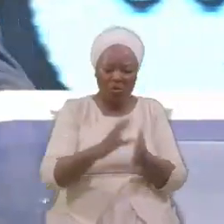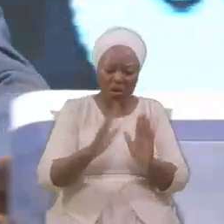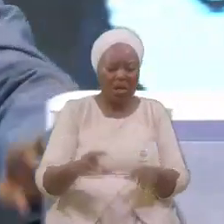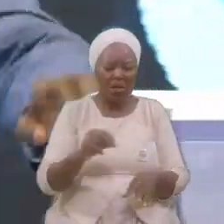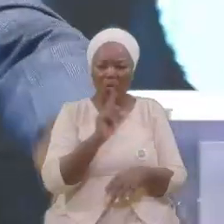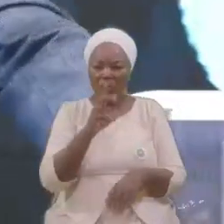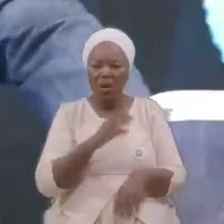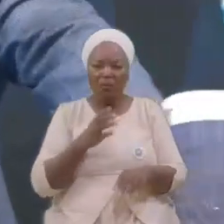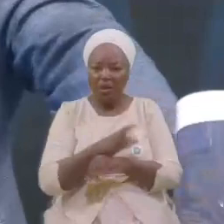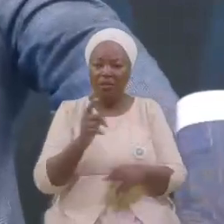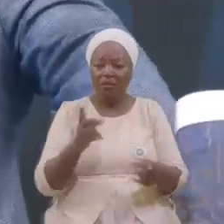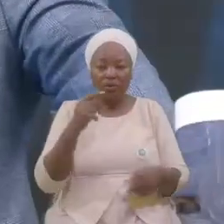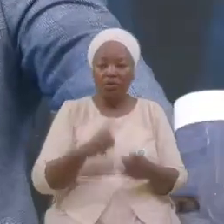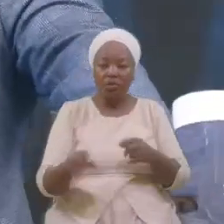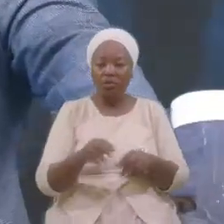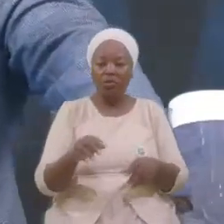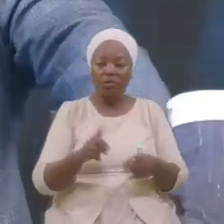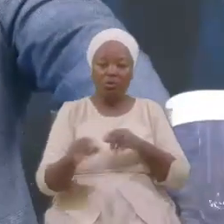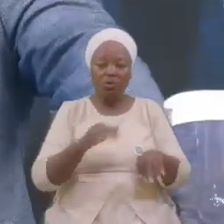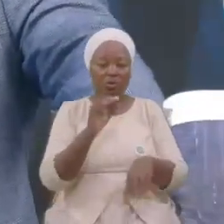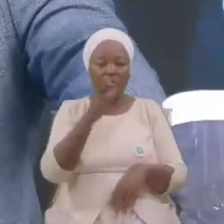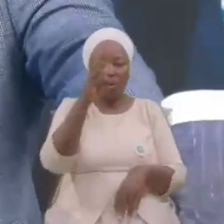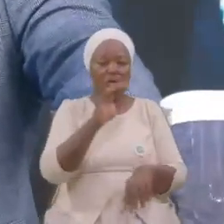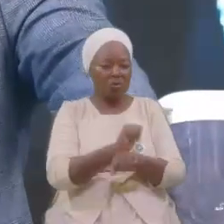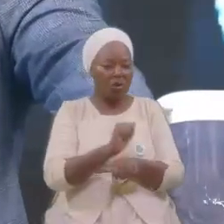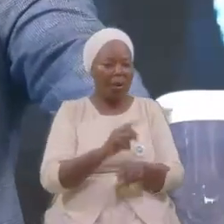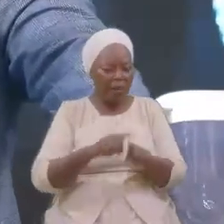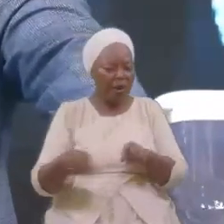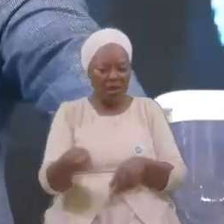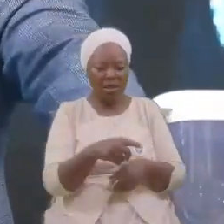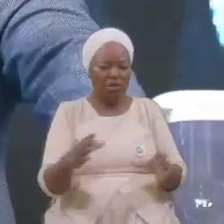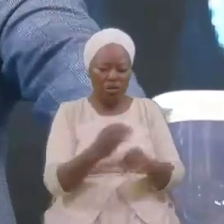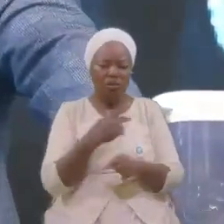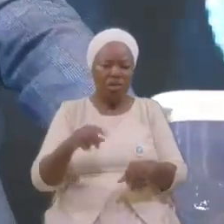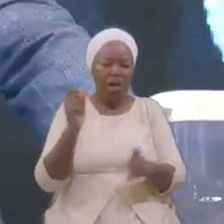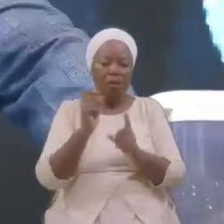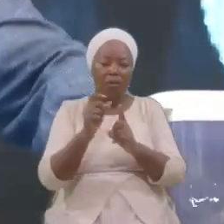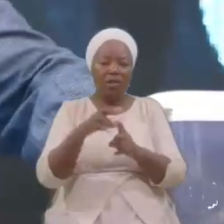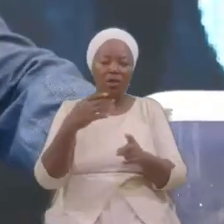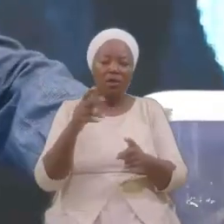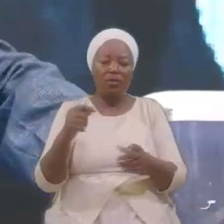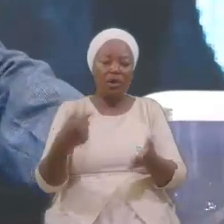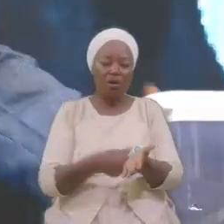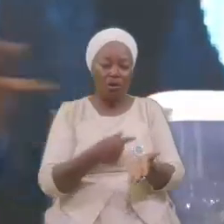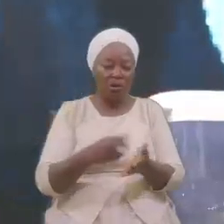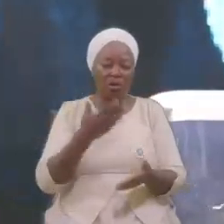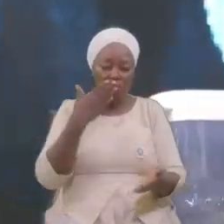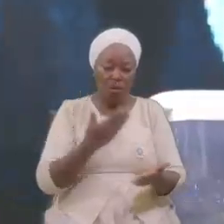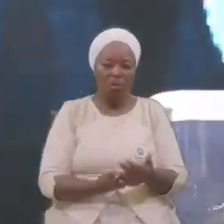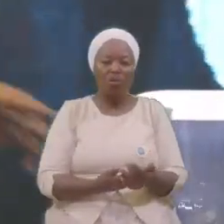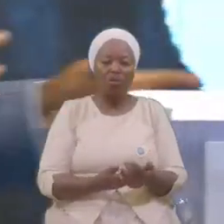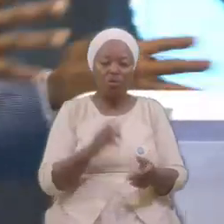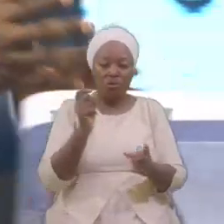But they took the message of the gospel, the good news, and the salvation